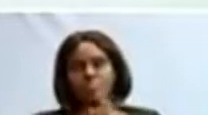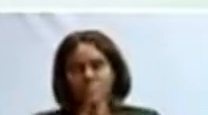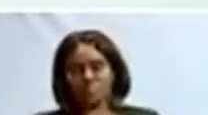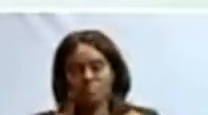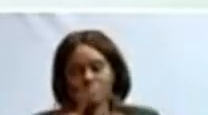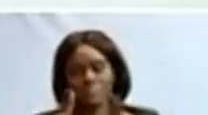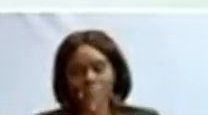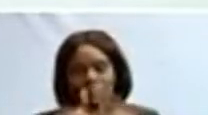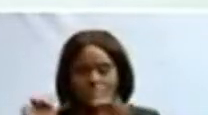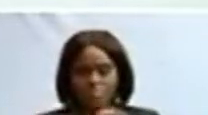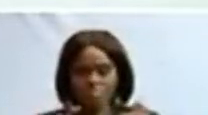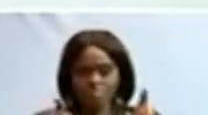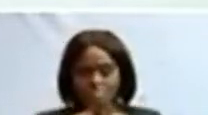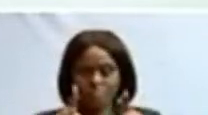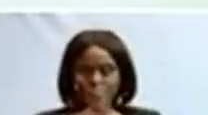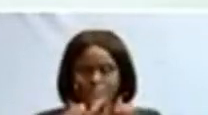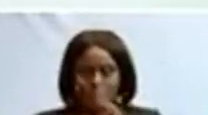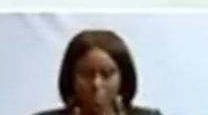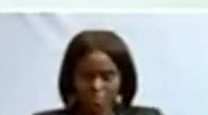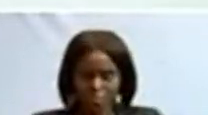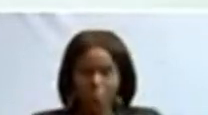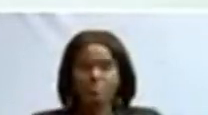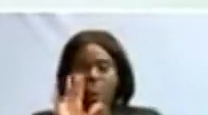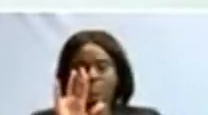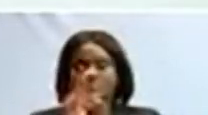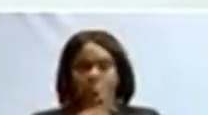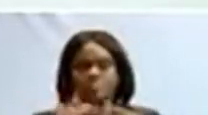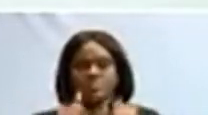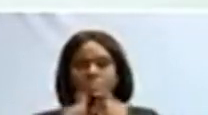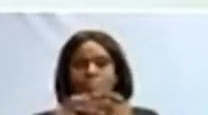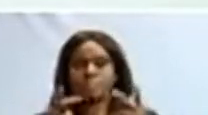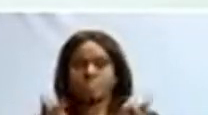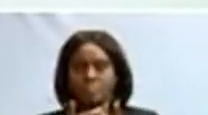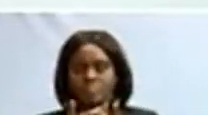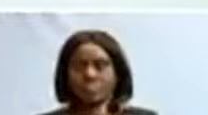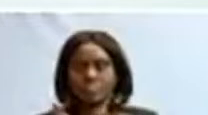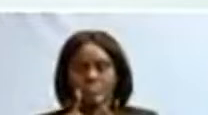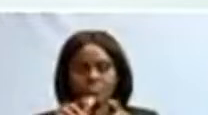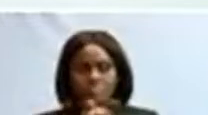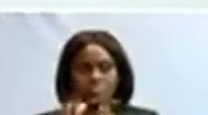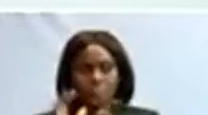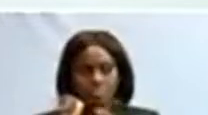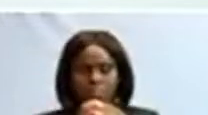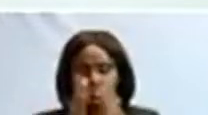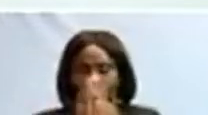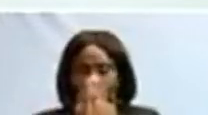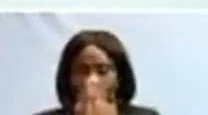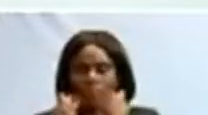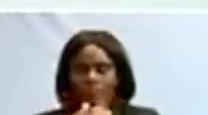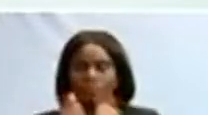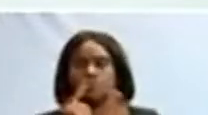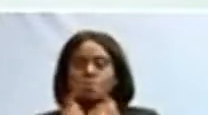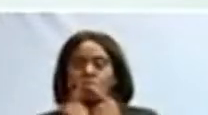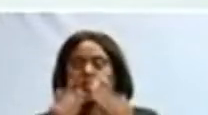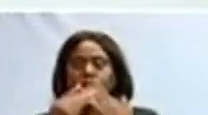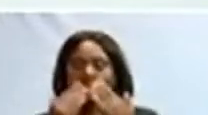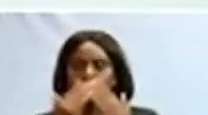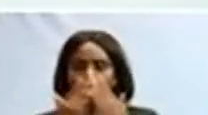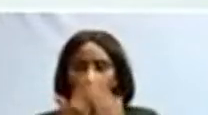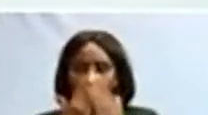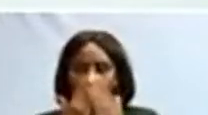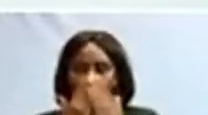to do the same in person. Your name and position at Chama Council. With this said, thank you very much.